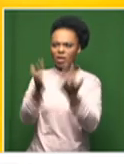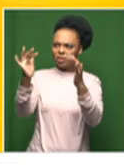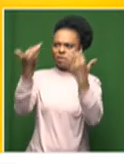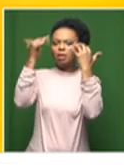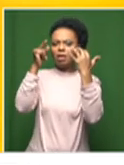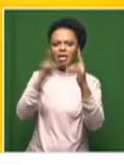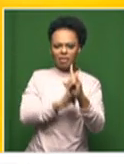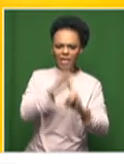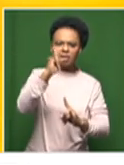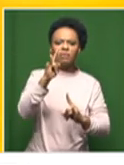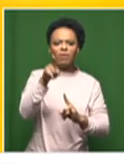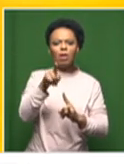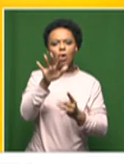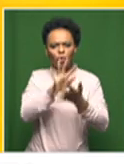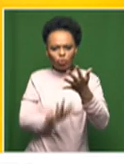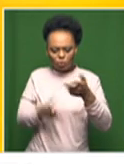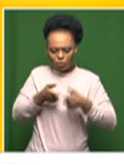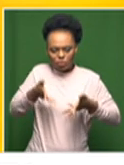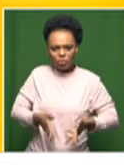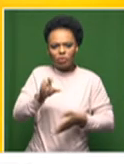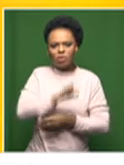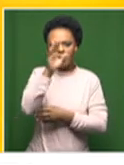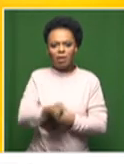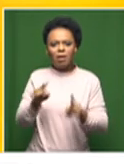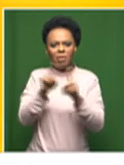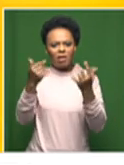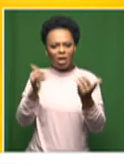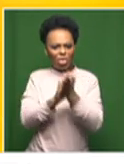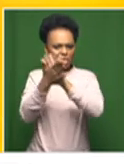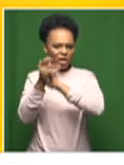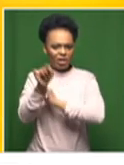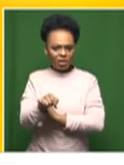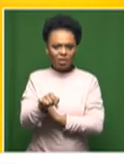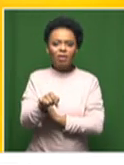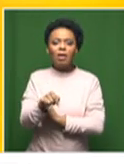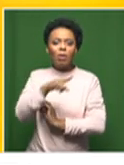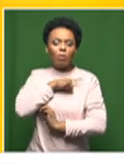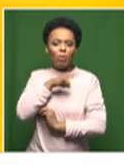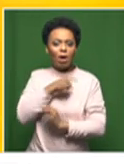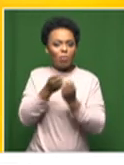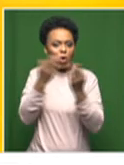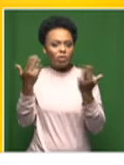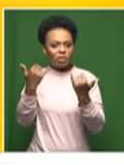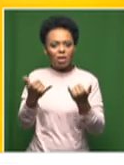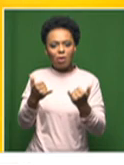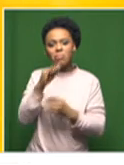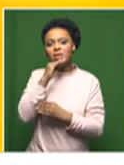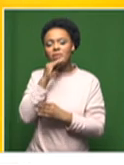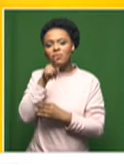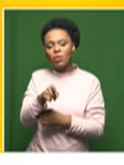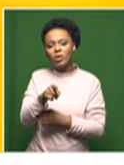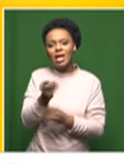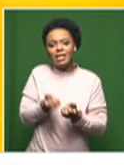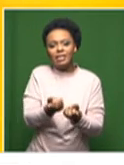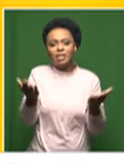a successful society has since deteriorated. Now, she further laments how the lack of meaningful distribution